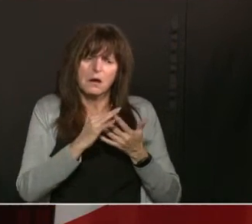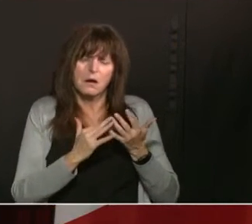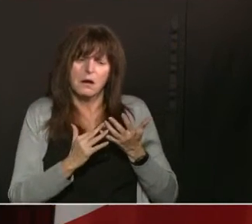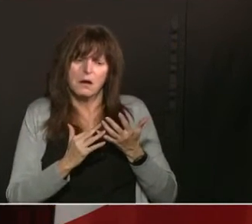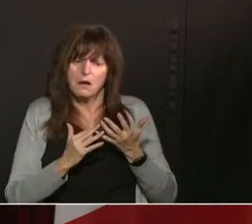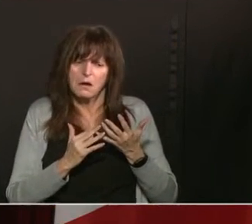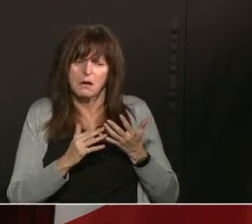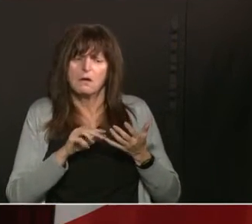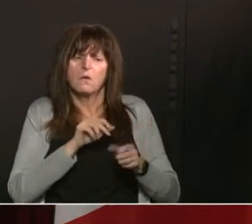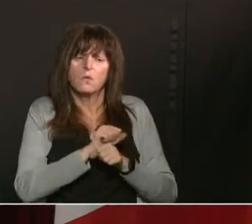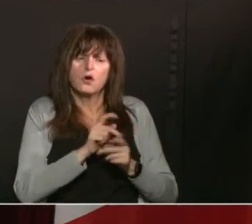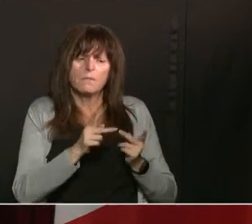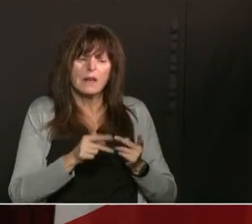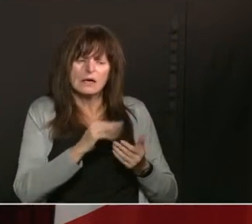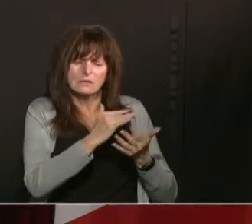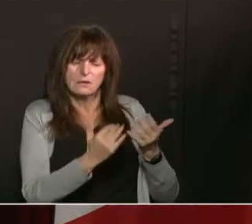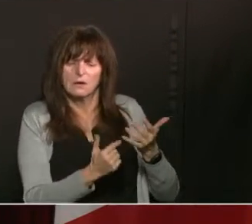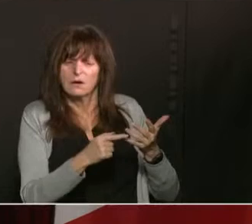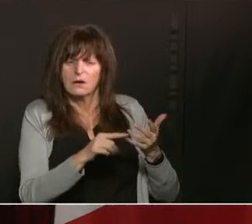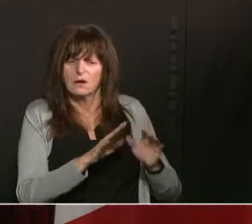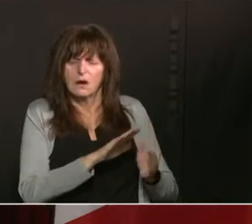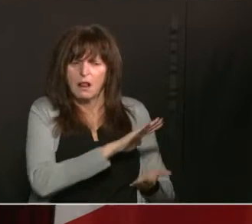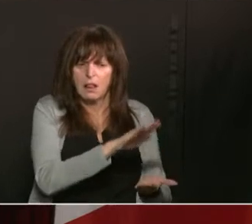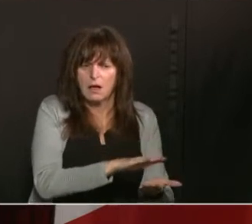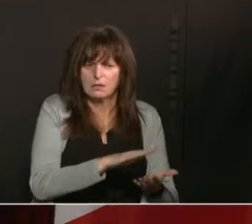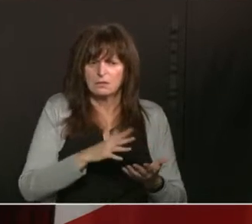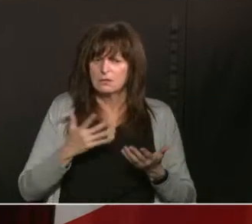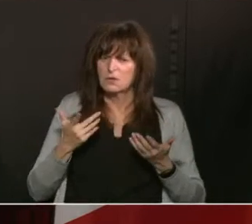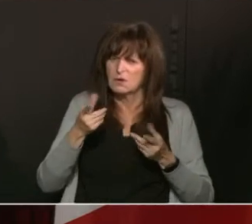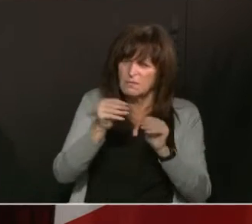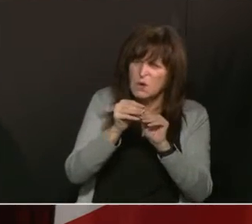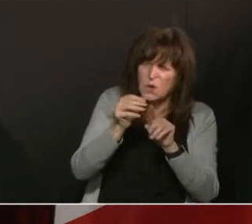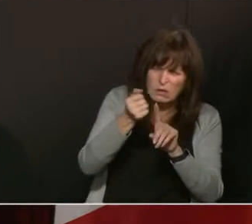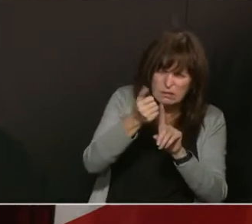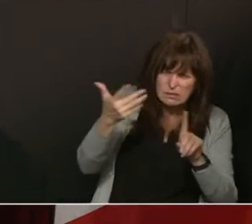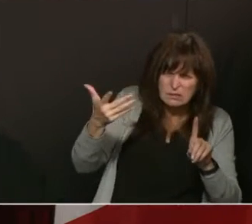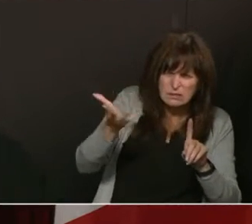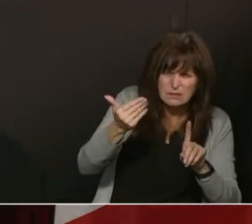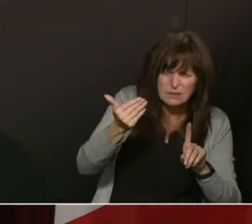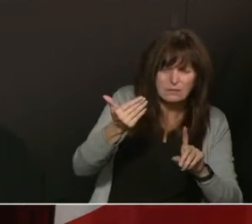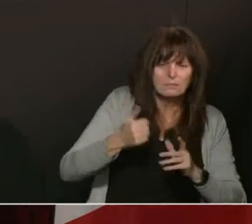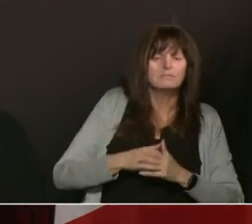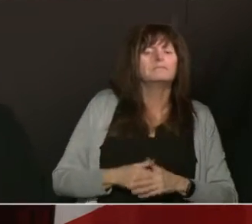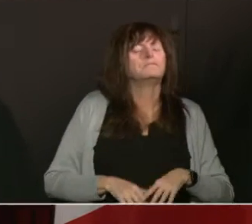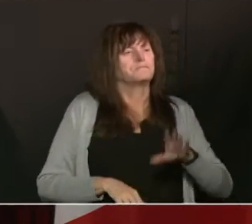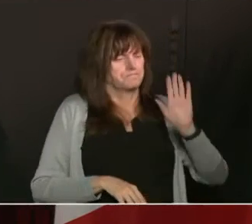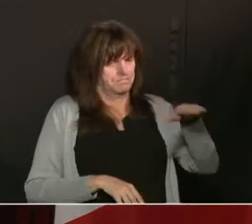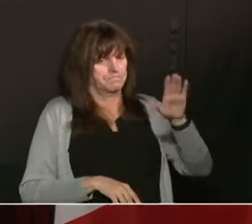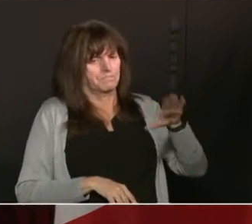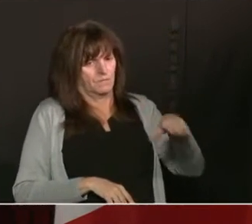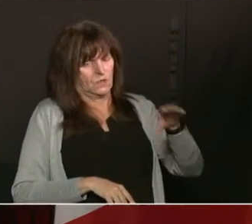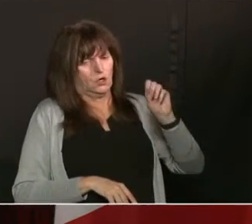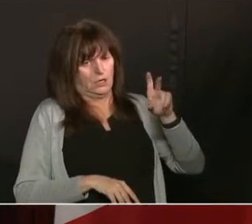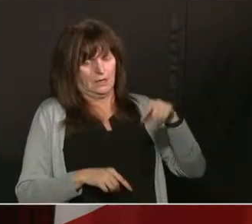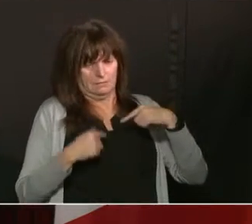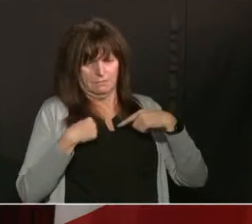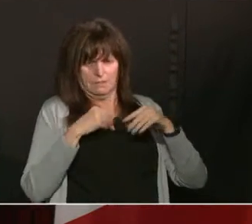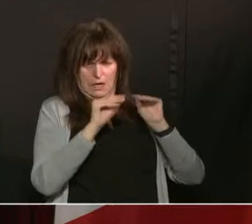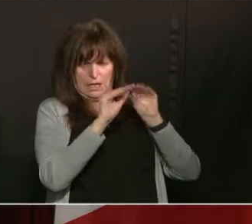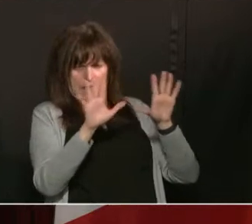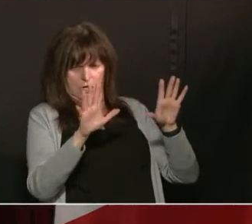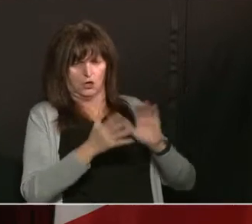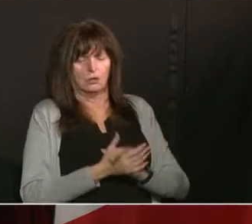Okay. David, thank you for that. I'll try to be clear. So if a healthcare worker was exposed in their social setting